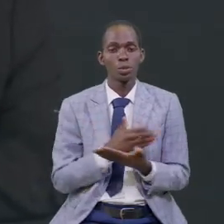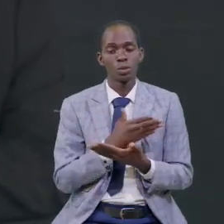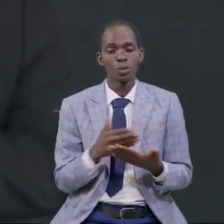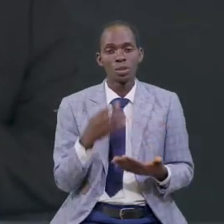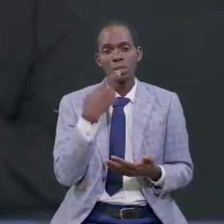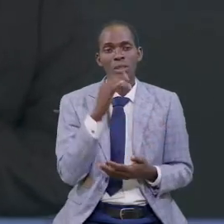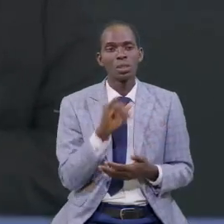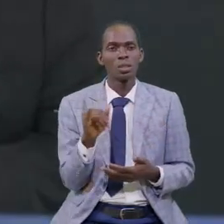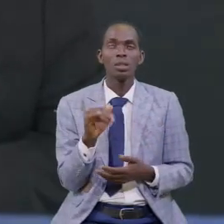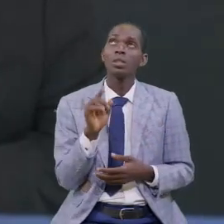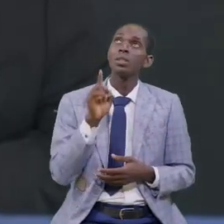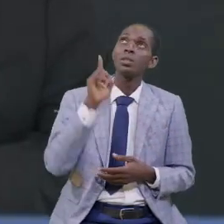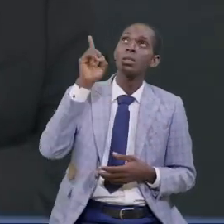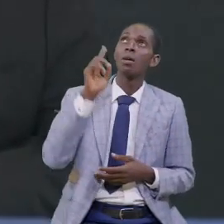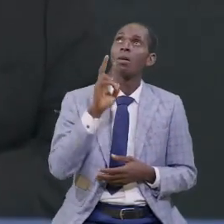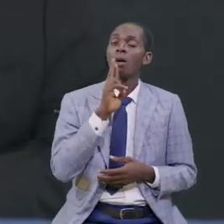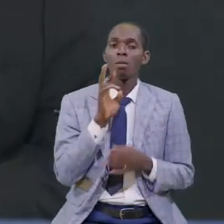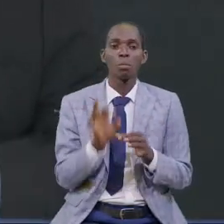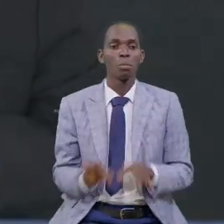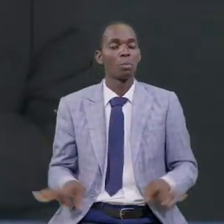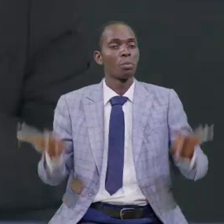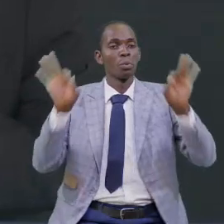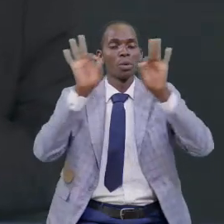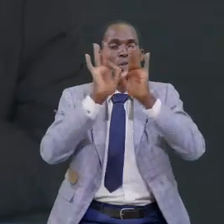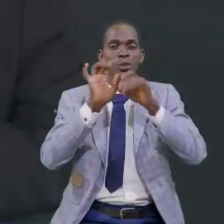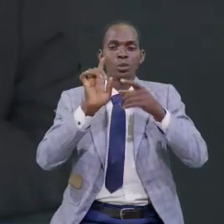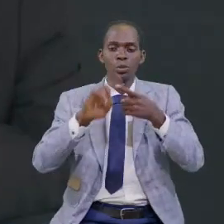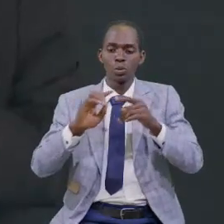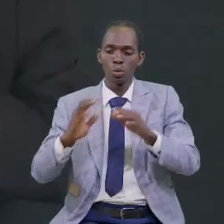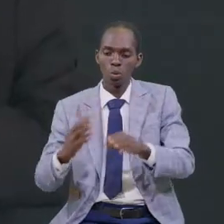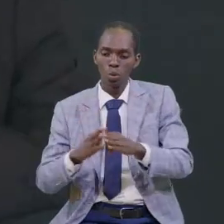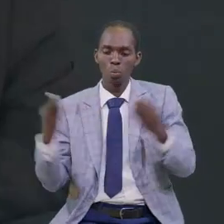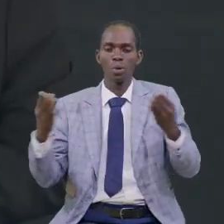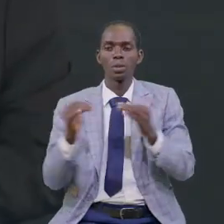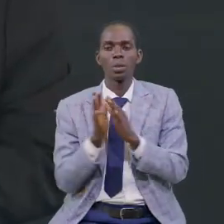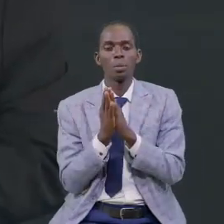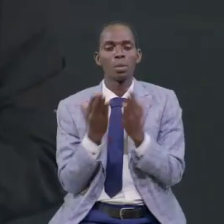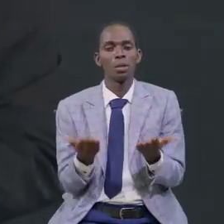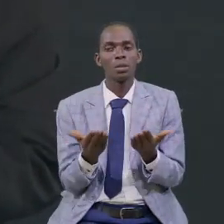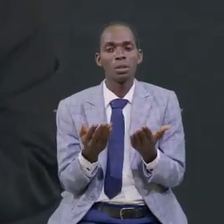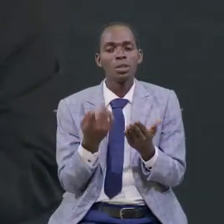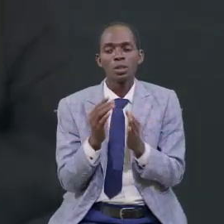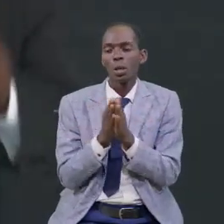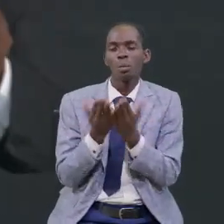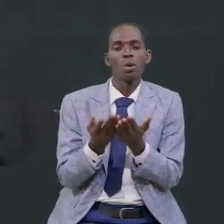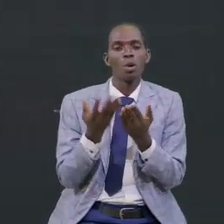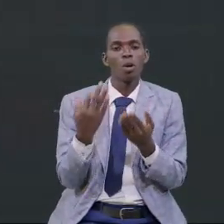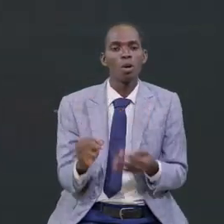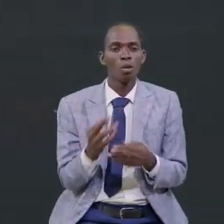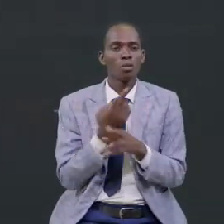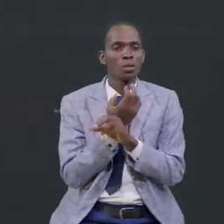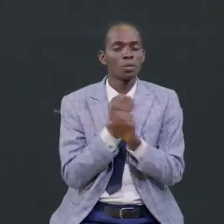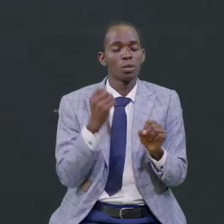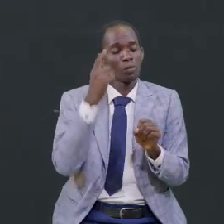worthy to take the book, a book of the redemption of the whole earth,